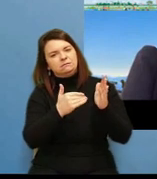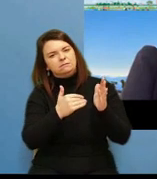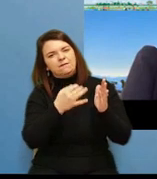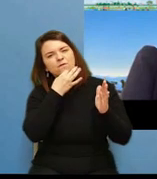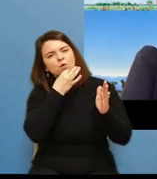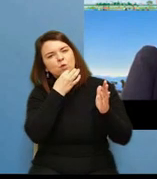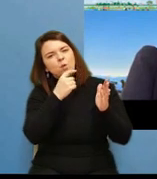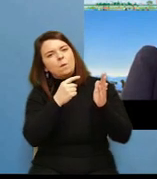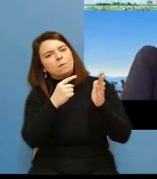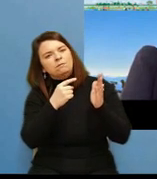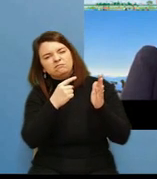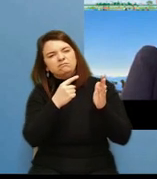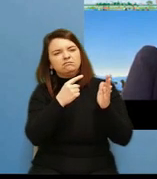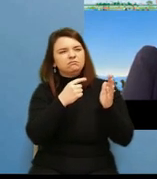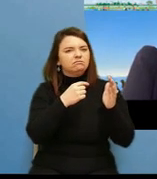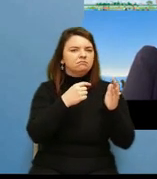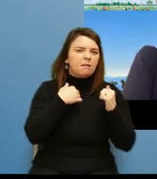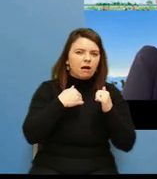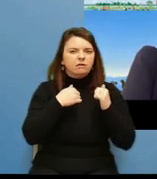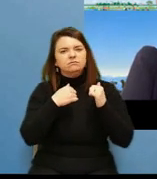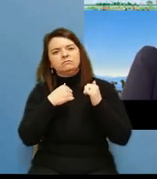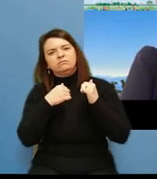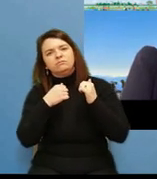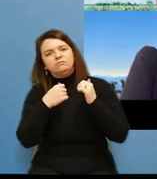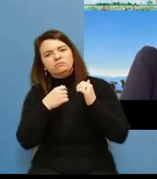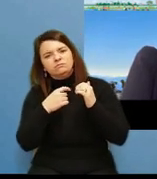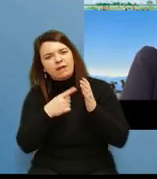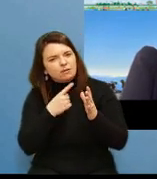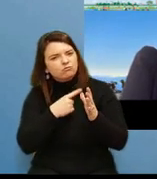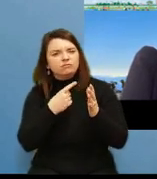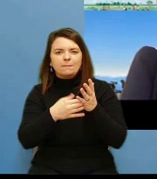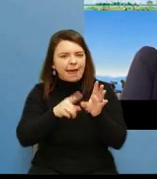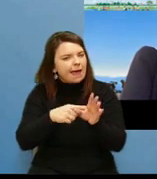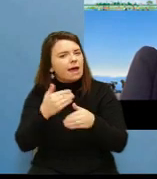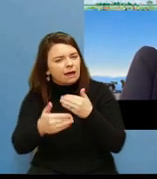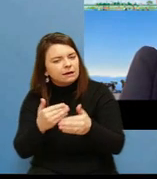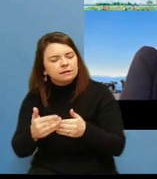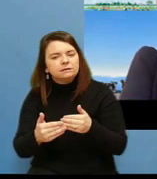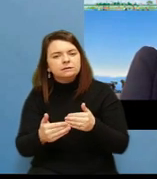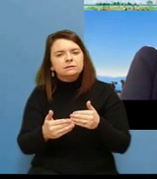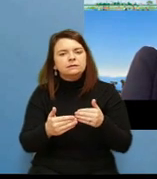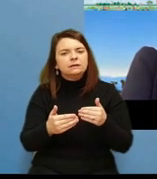to, you know, over the coming months, start to bring our thoughts to you.